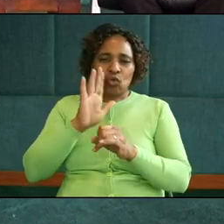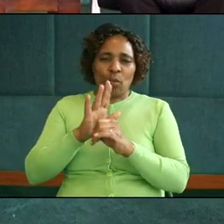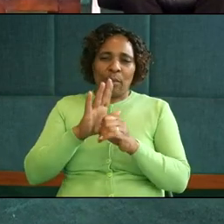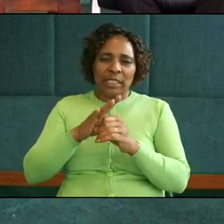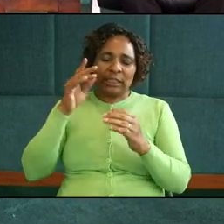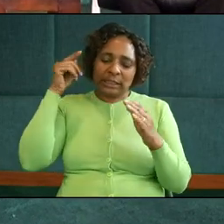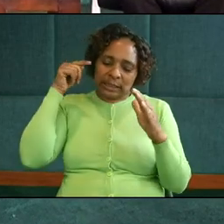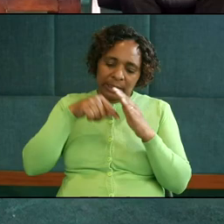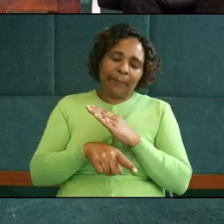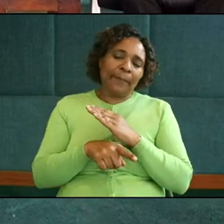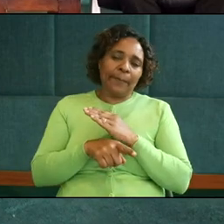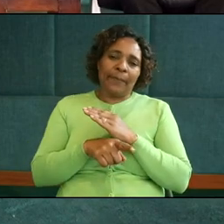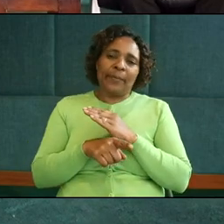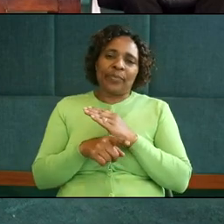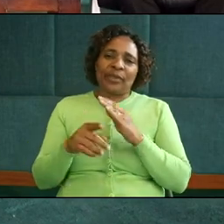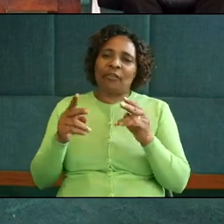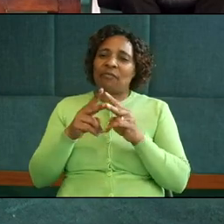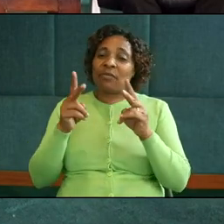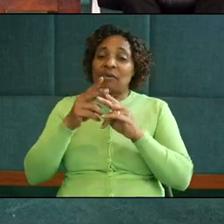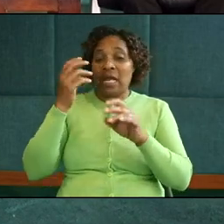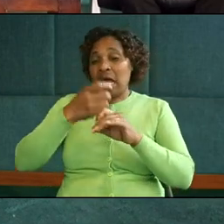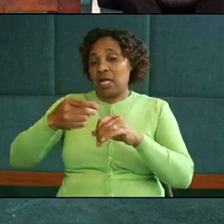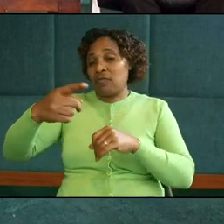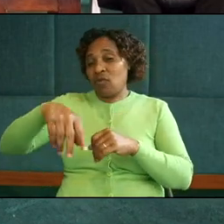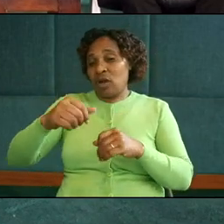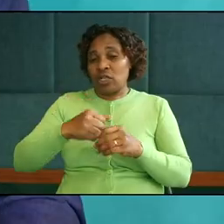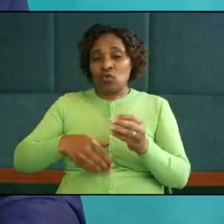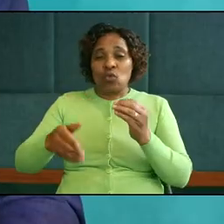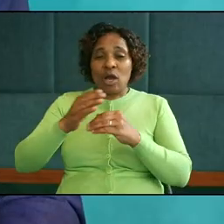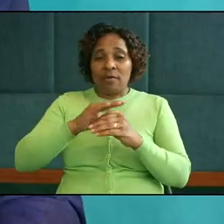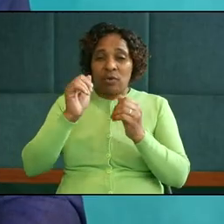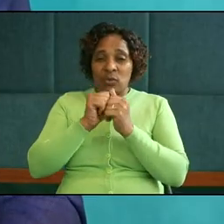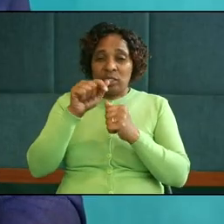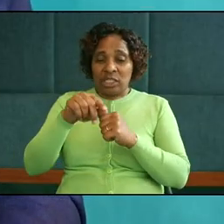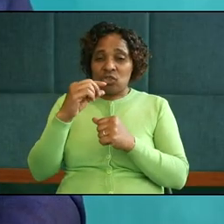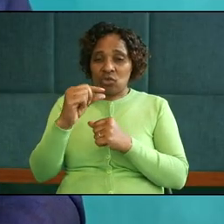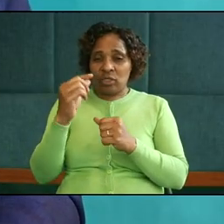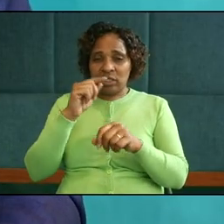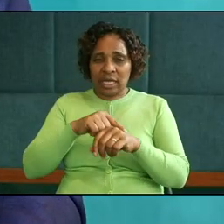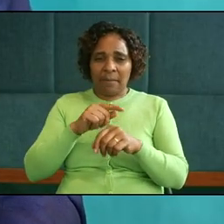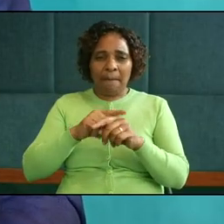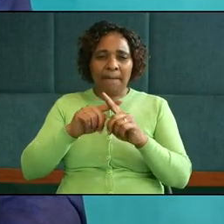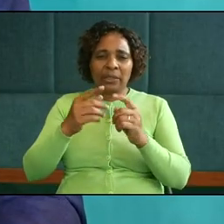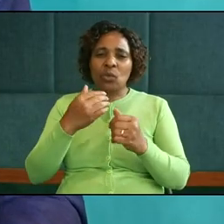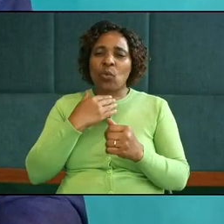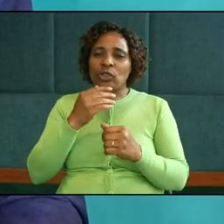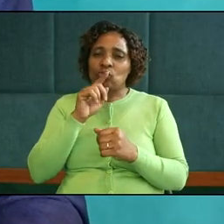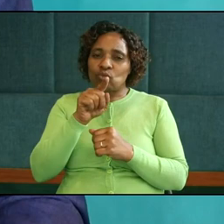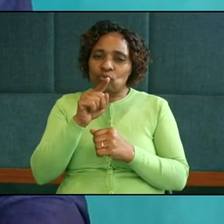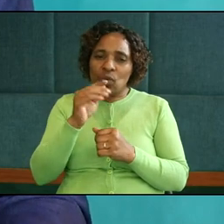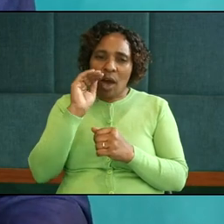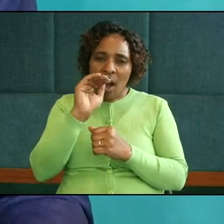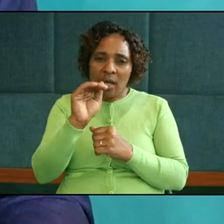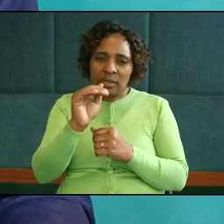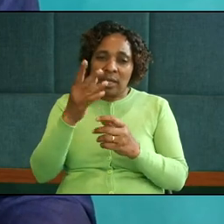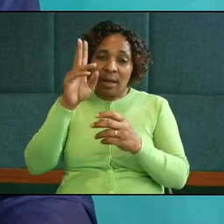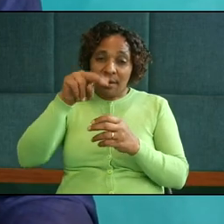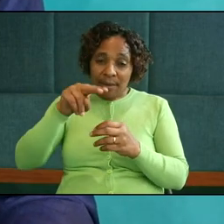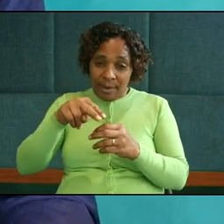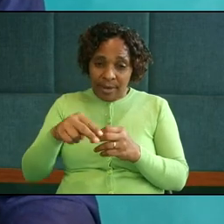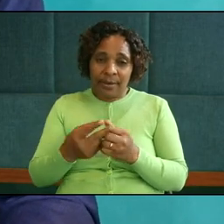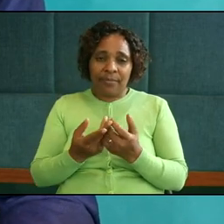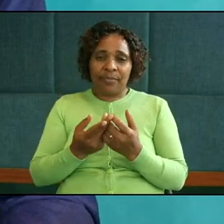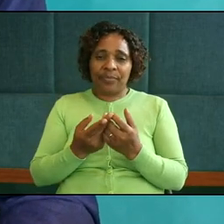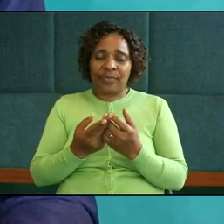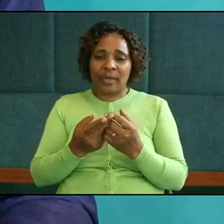insight, and it's very difficult for us to cover it within this short time. But we want to ask you to go and read it.